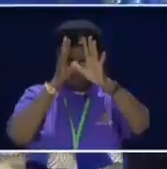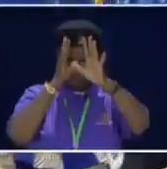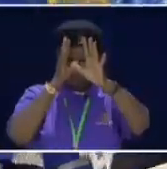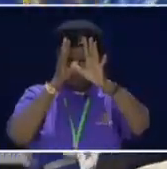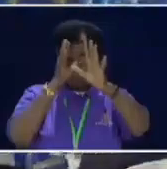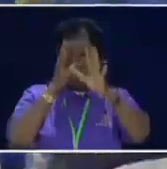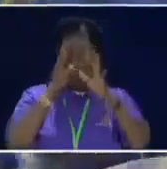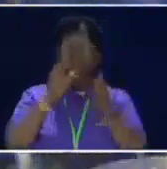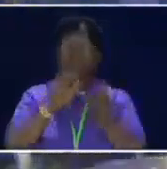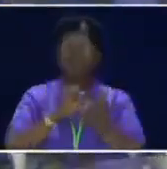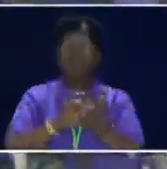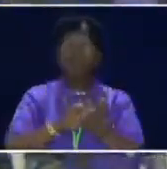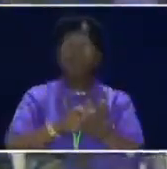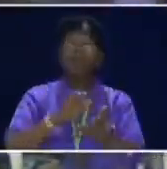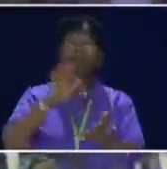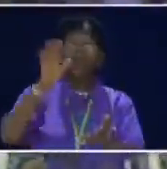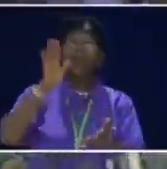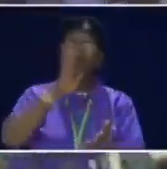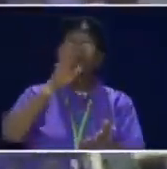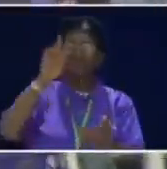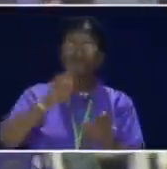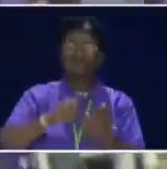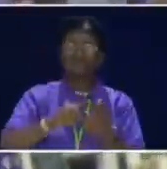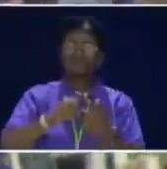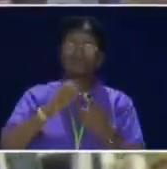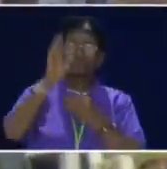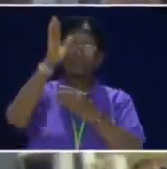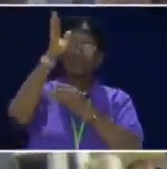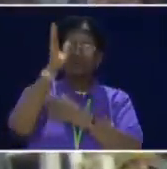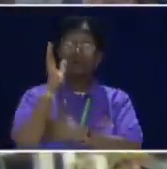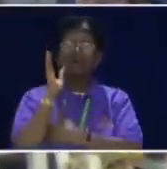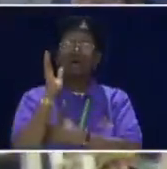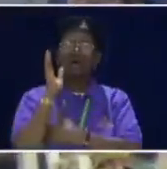Glory be to God. O God, if you alone,